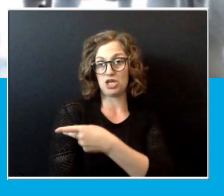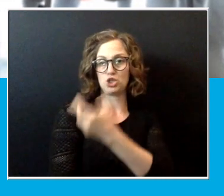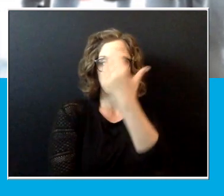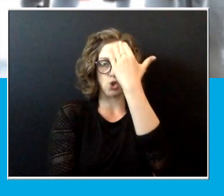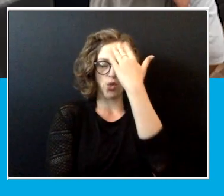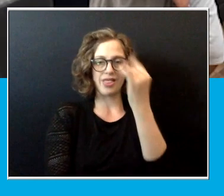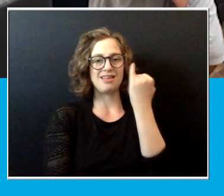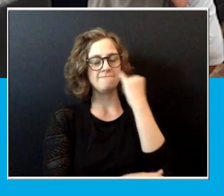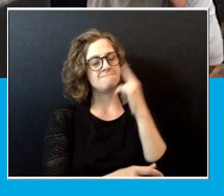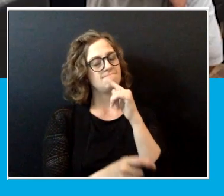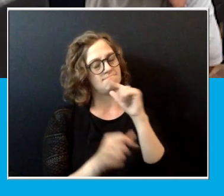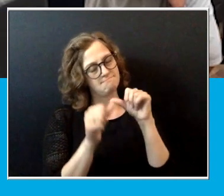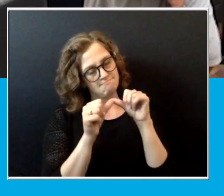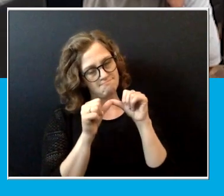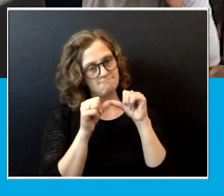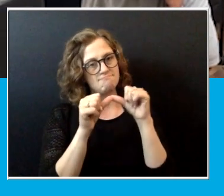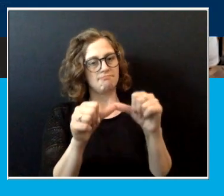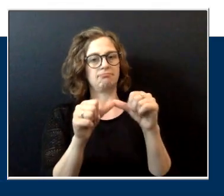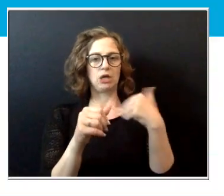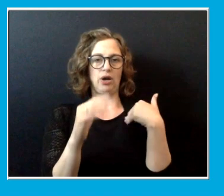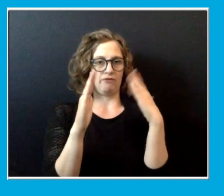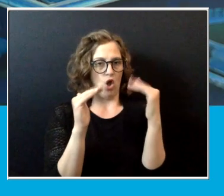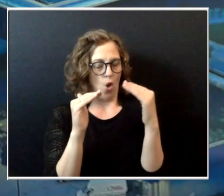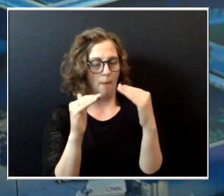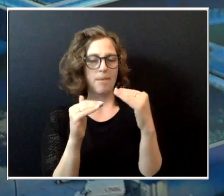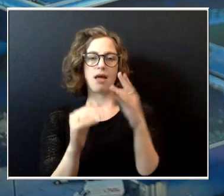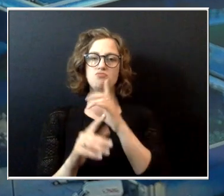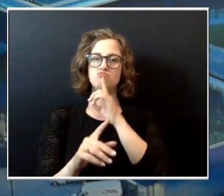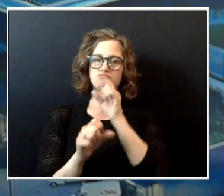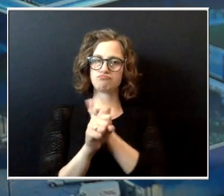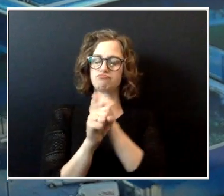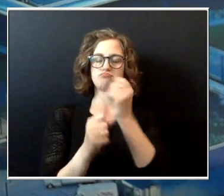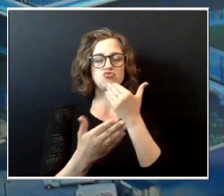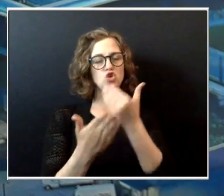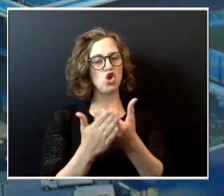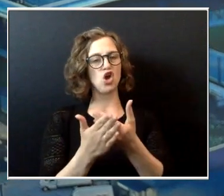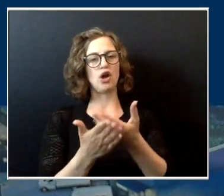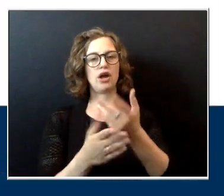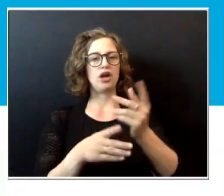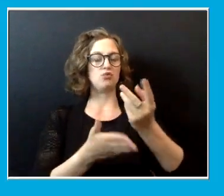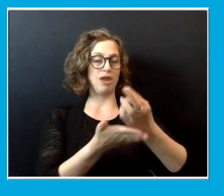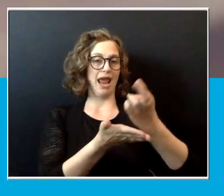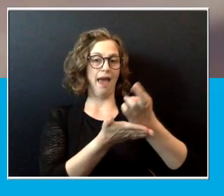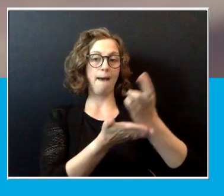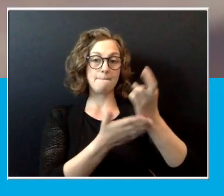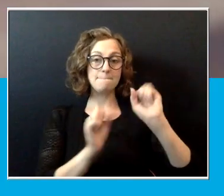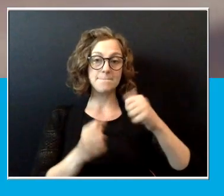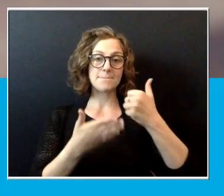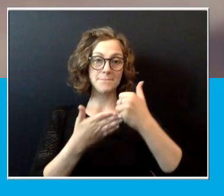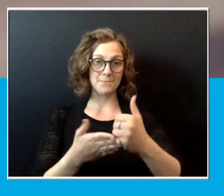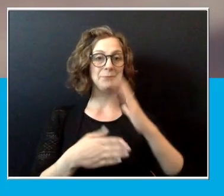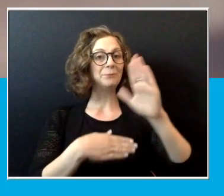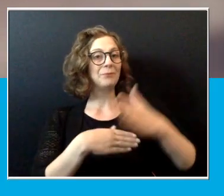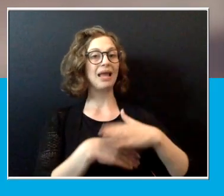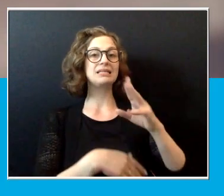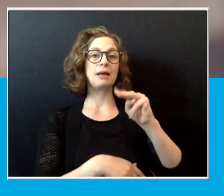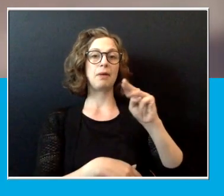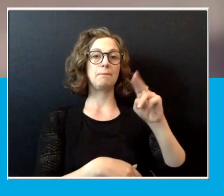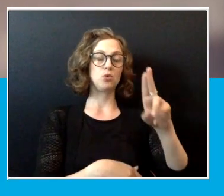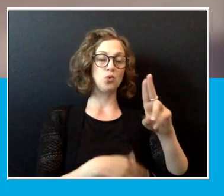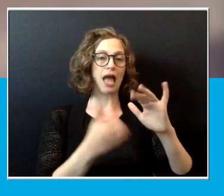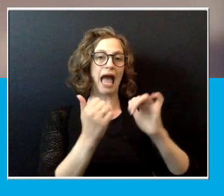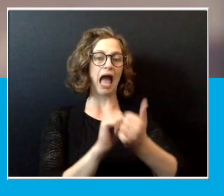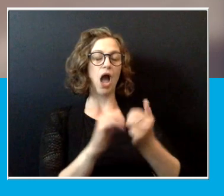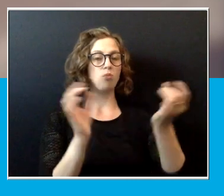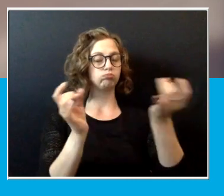a thorough rehab plan can make all the difference. I'm Jessica Lovell on the next Morning Medical Update. How traumatic injuries can lead to